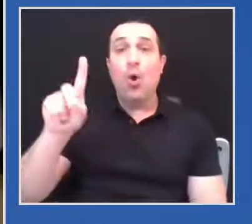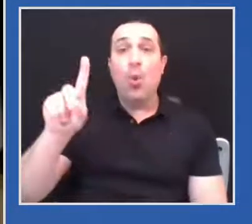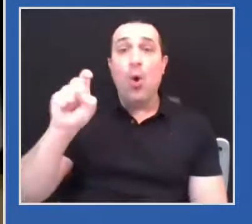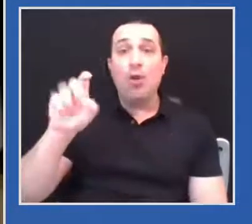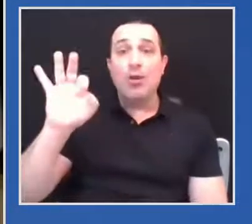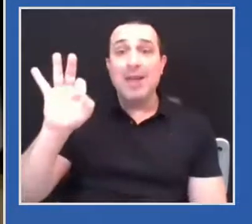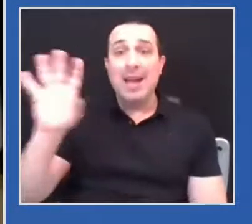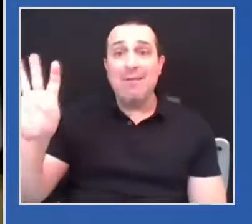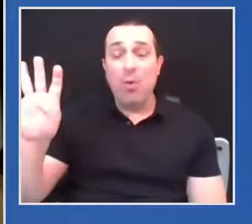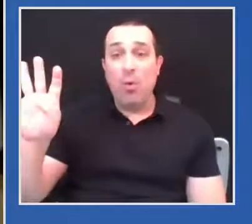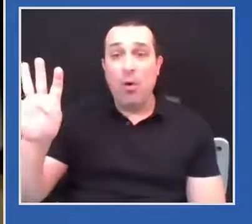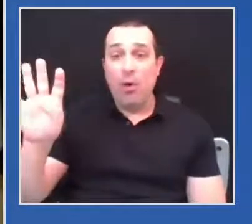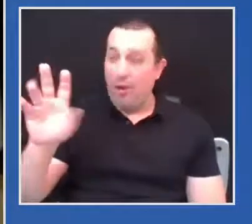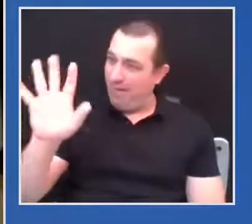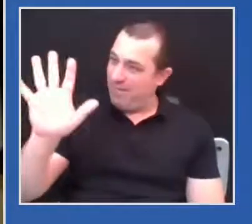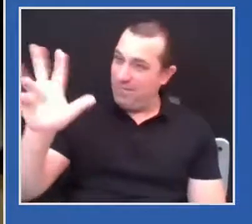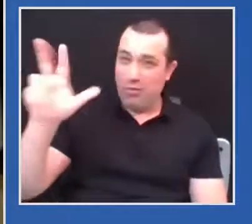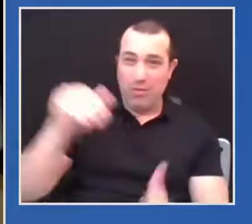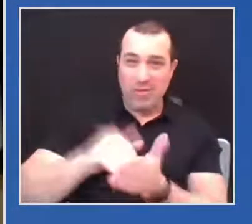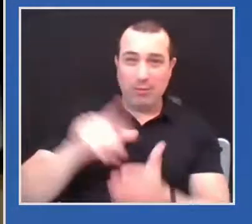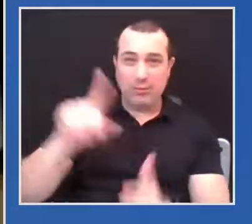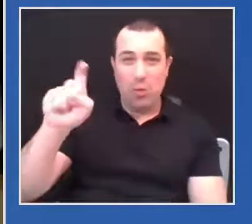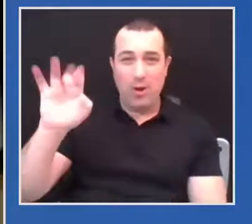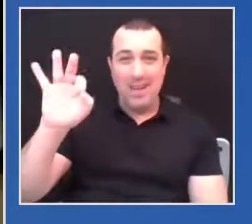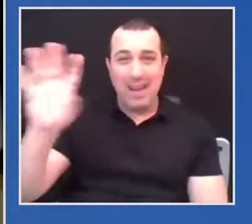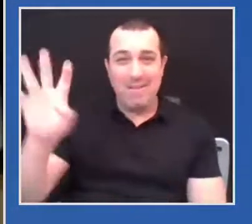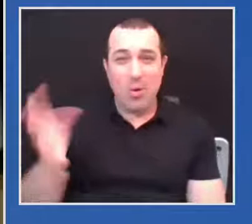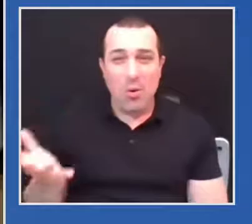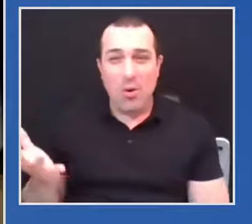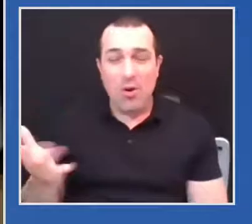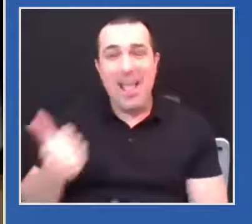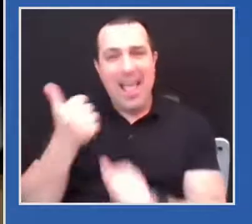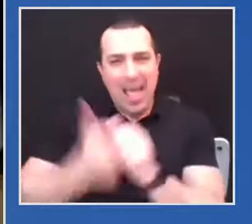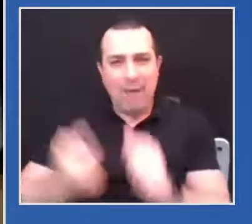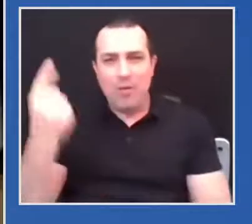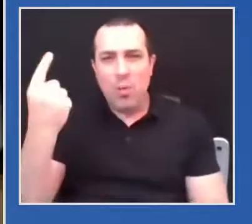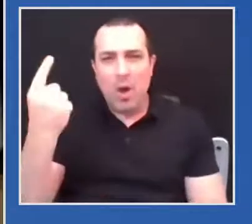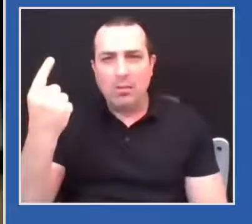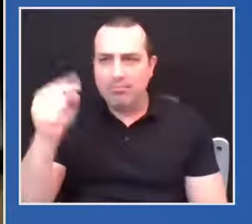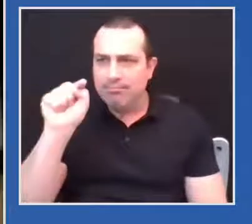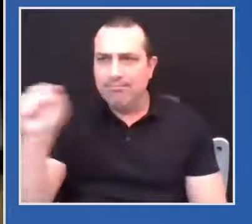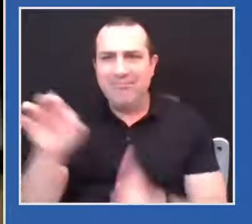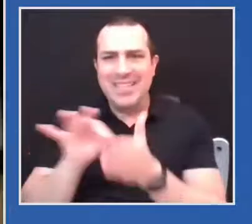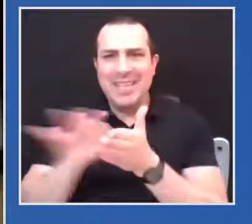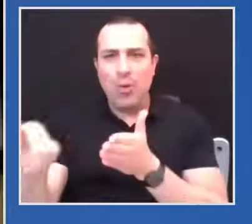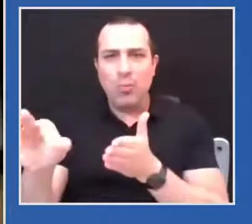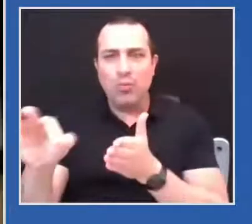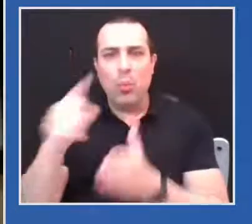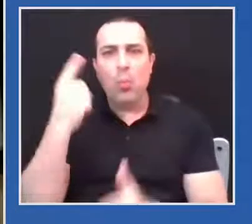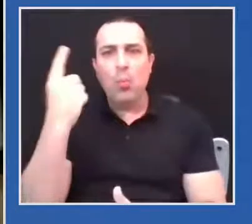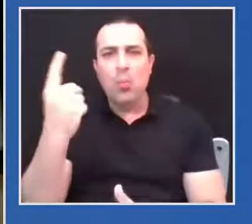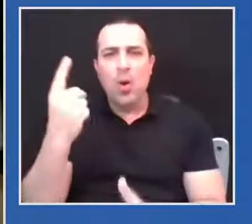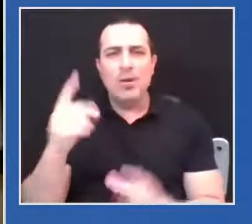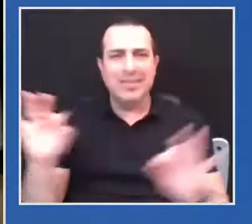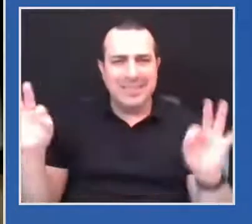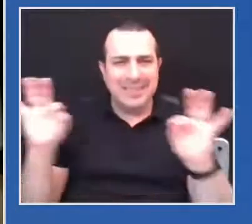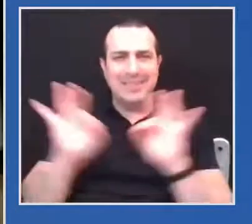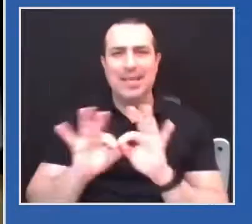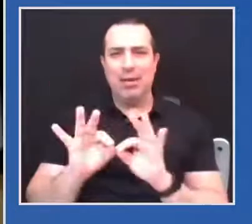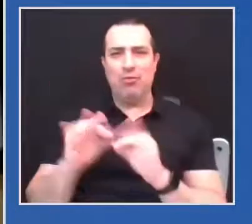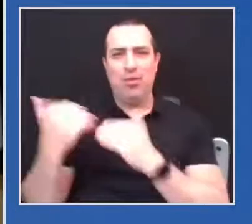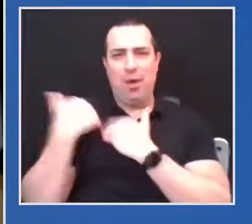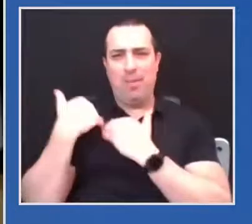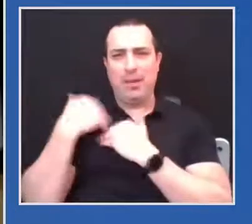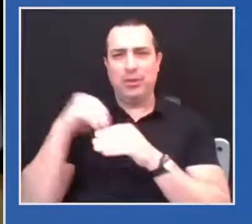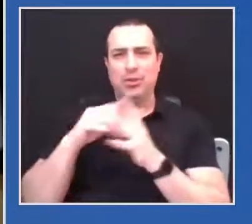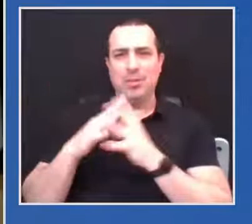194. Everyone. With only one sacred obligation in America: to care for those